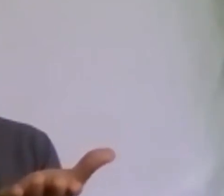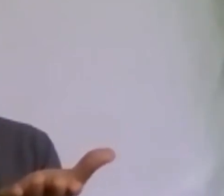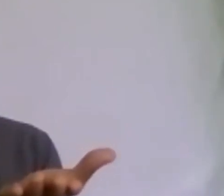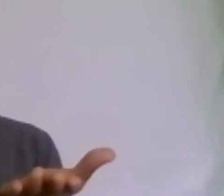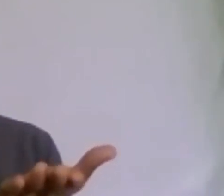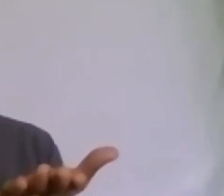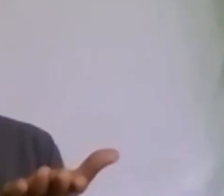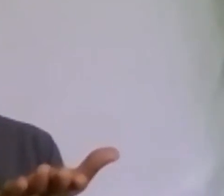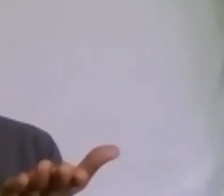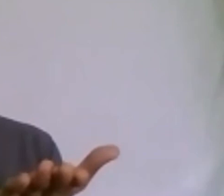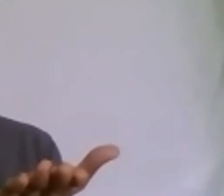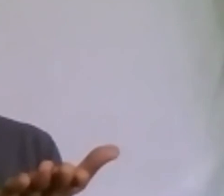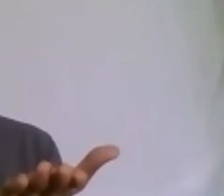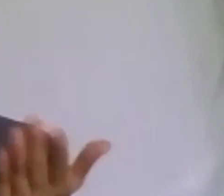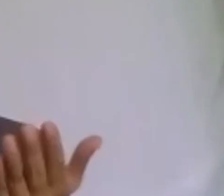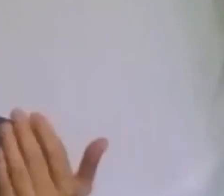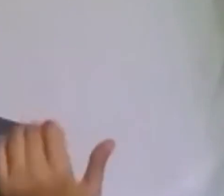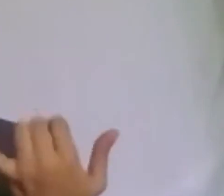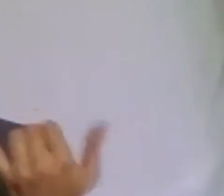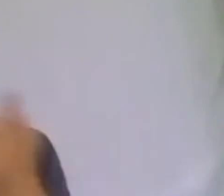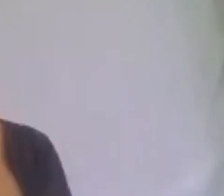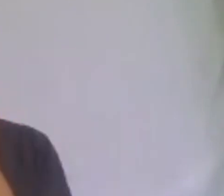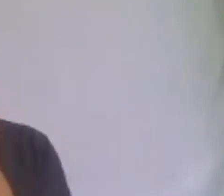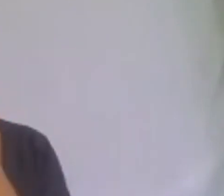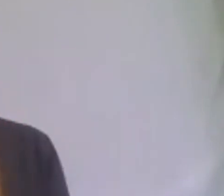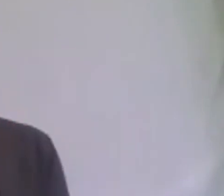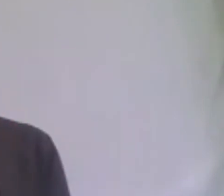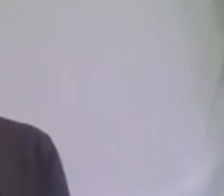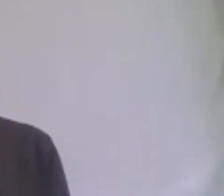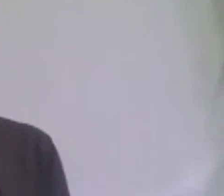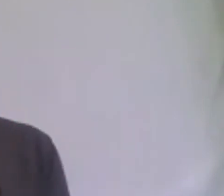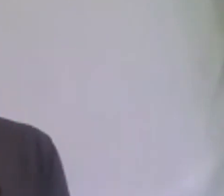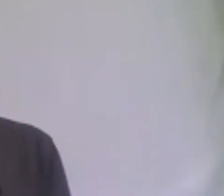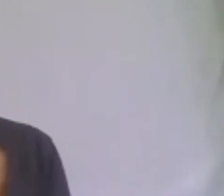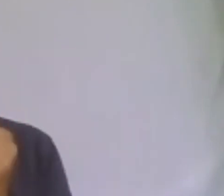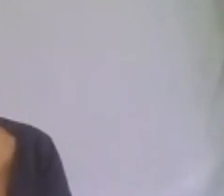Okay, let's go look at two again.